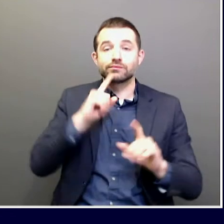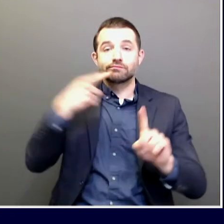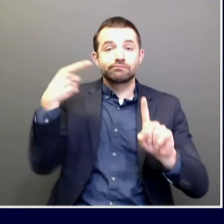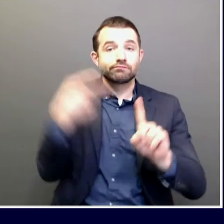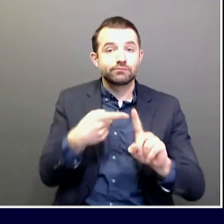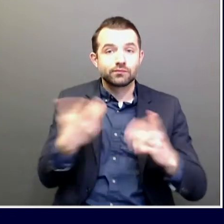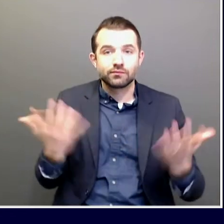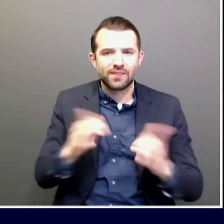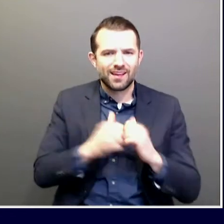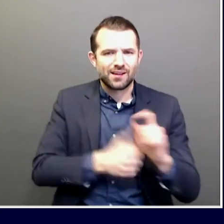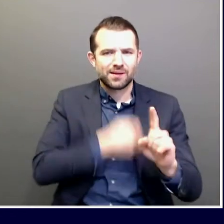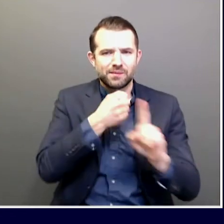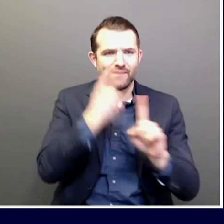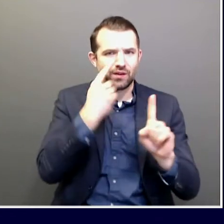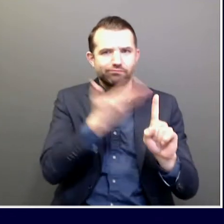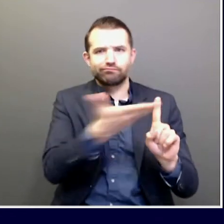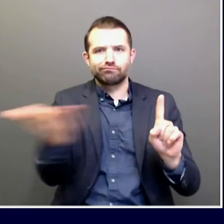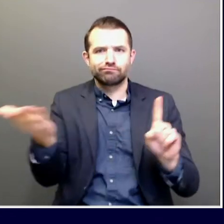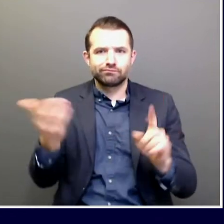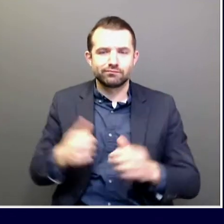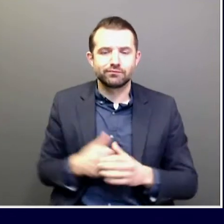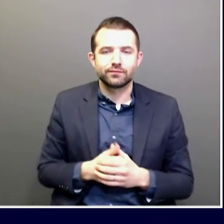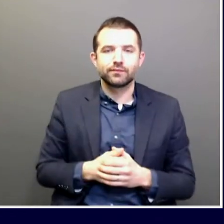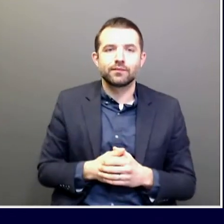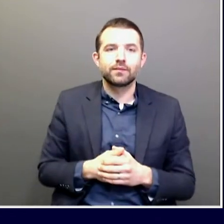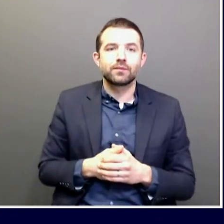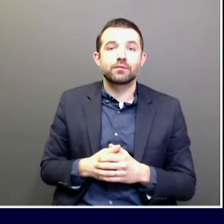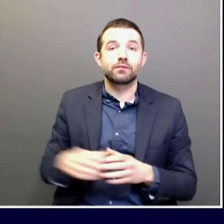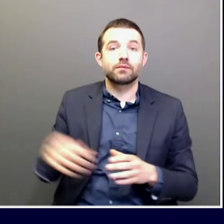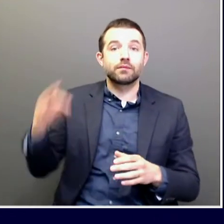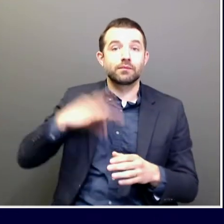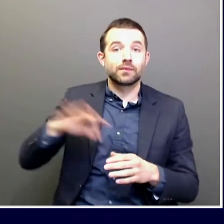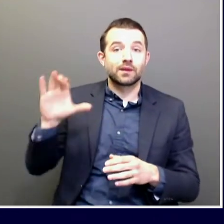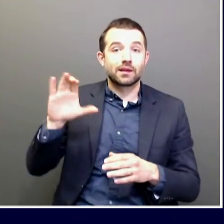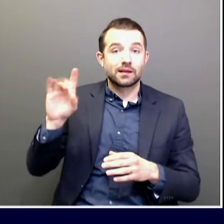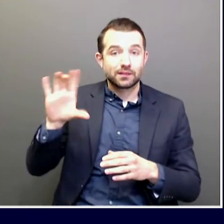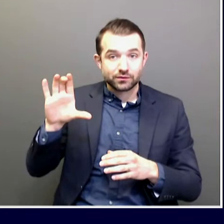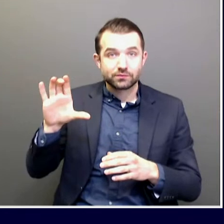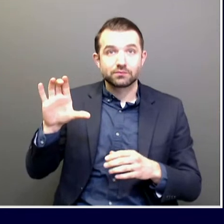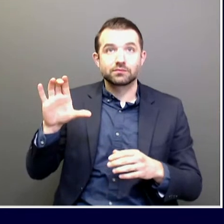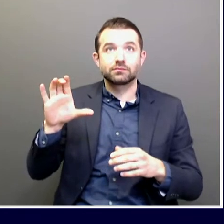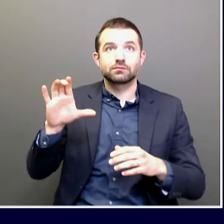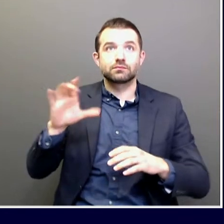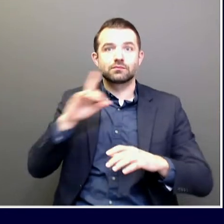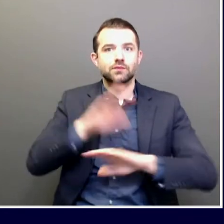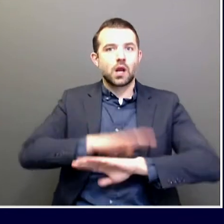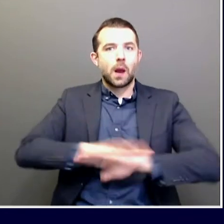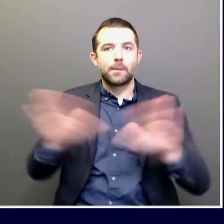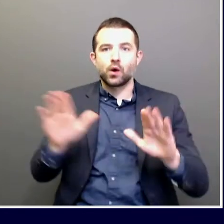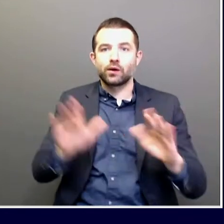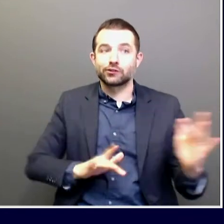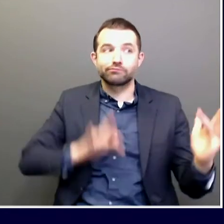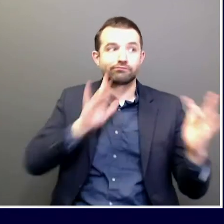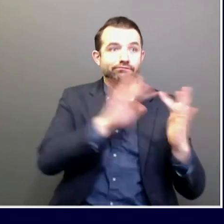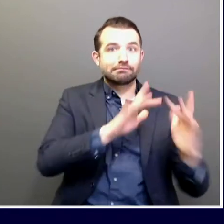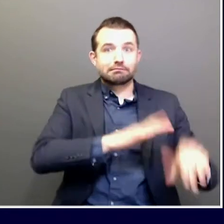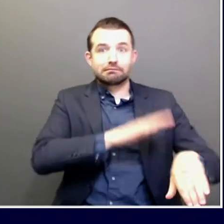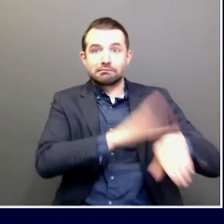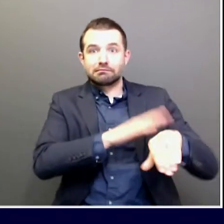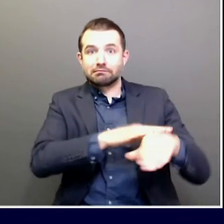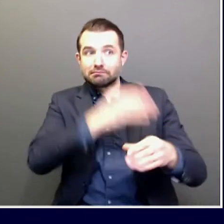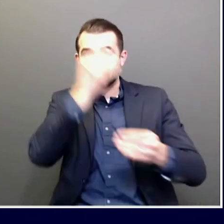That is, to notify folks that they may have been exposed to COVID. That's why, if you test positive